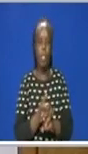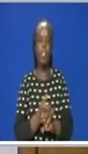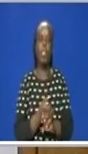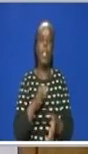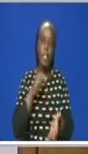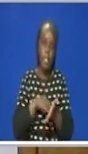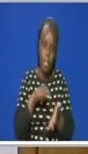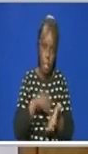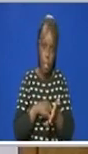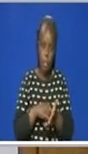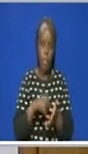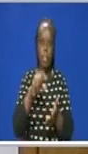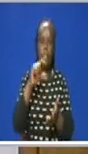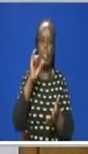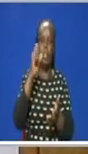of also ice.